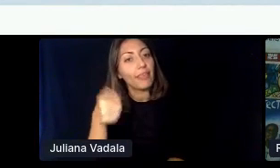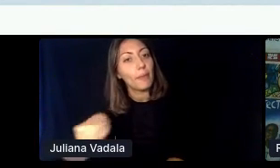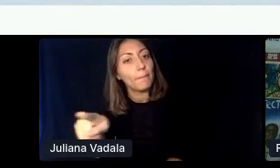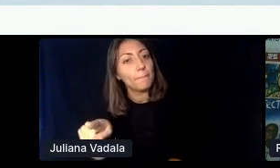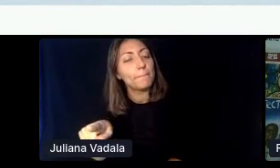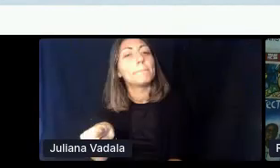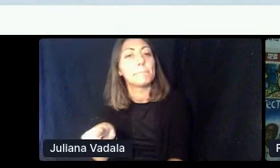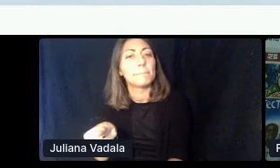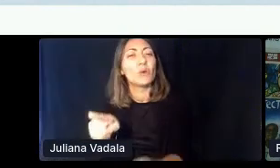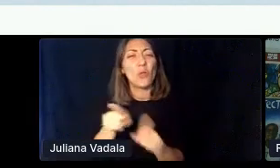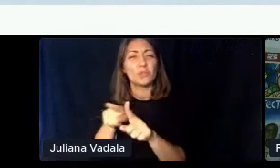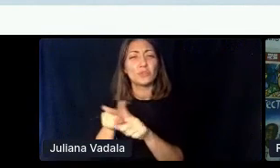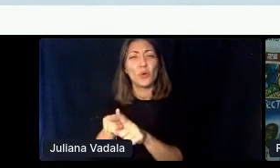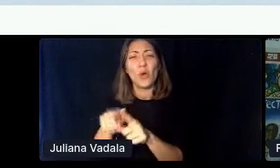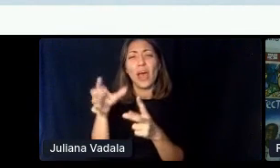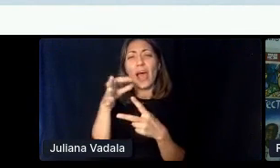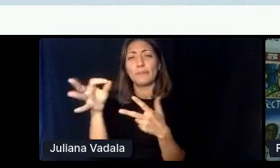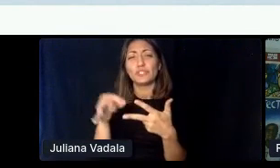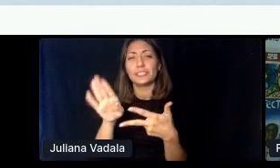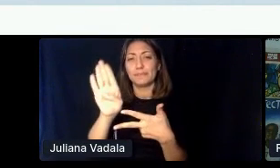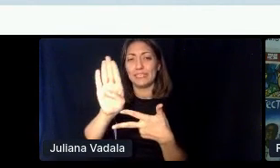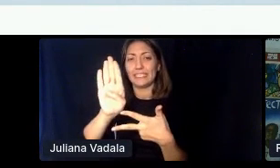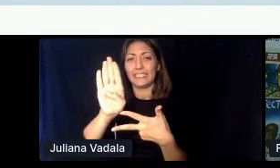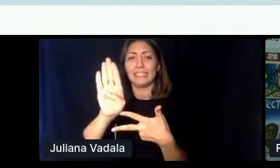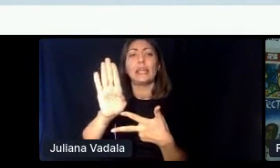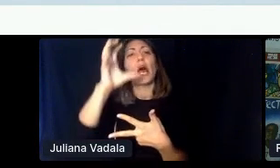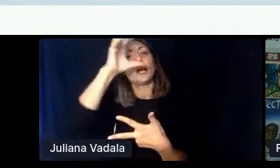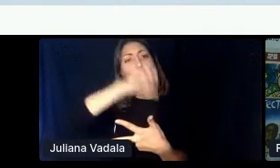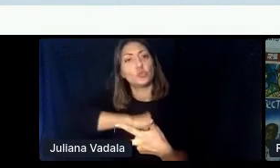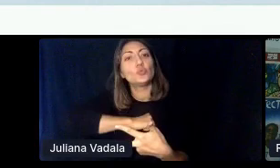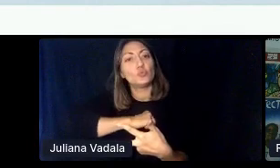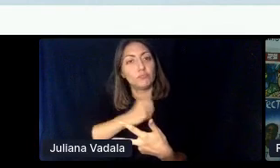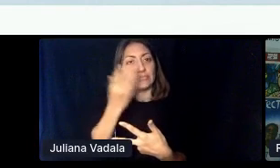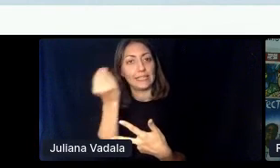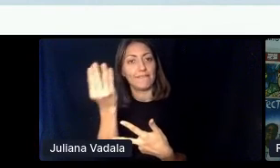also assumes information about this voter, though the voter